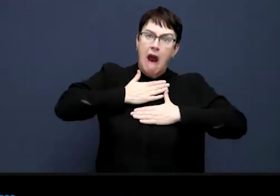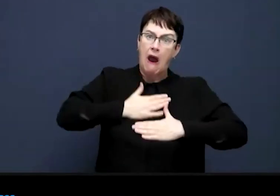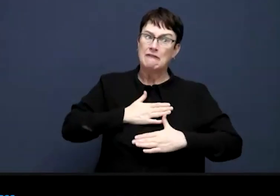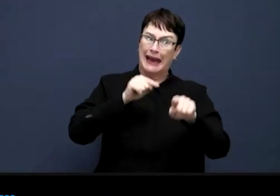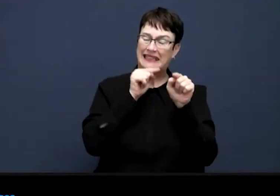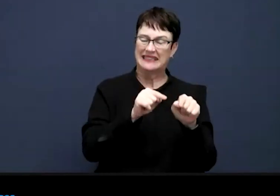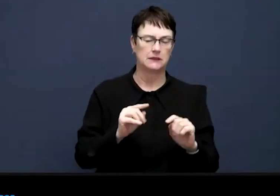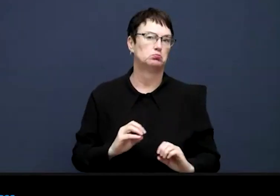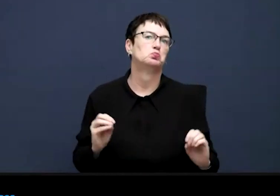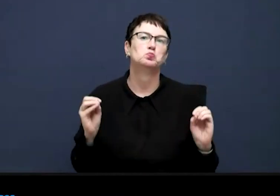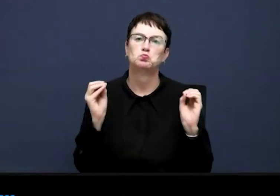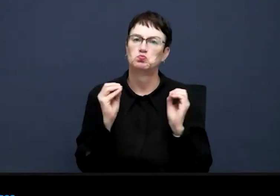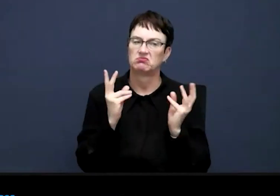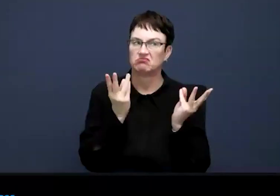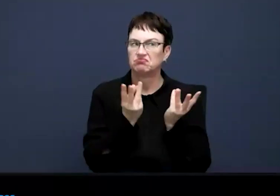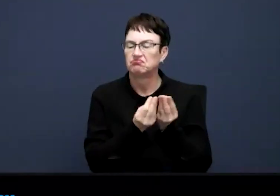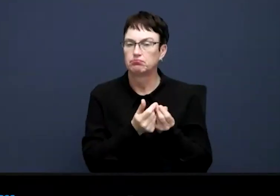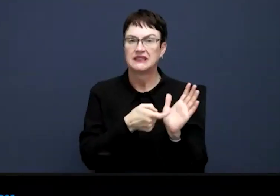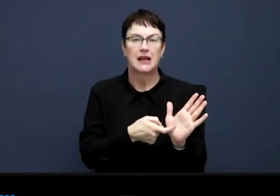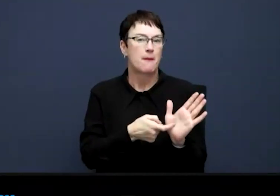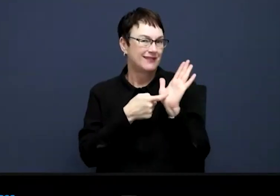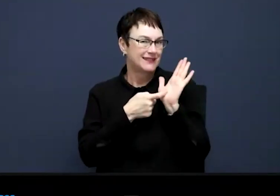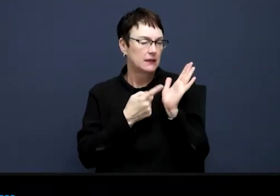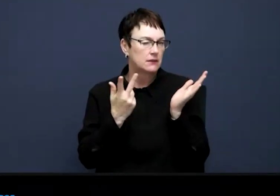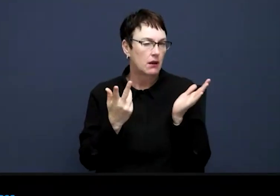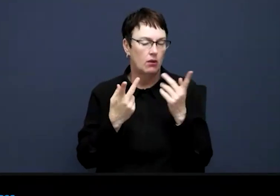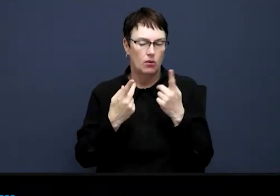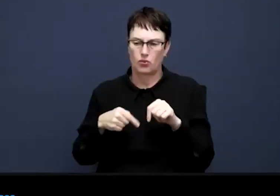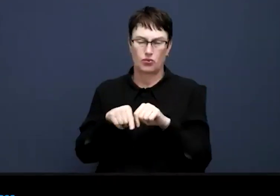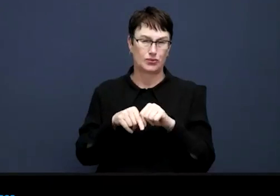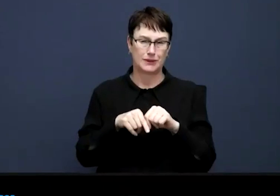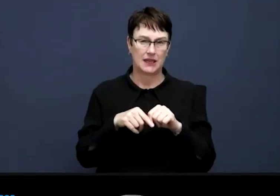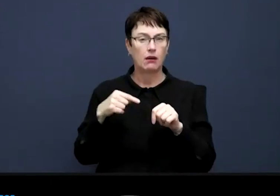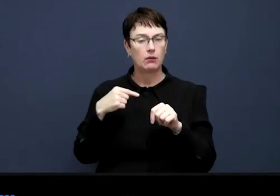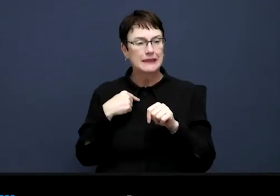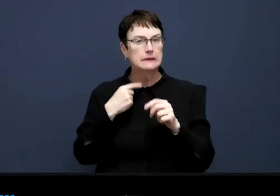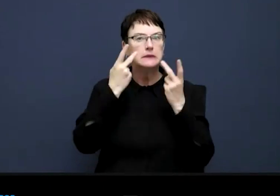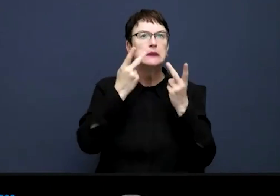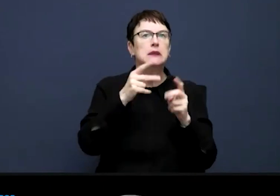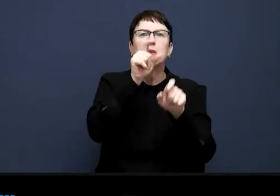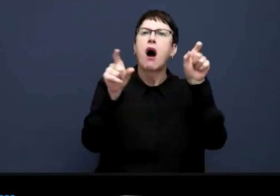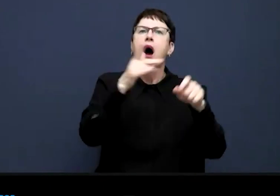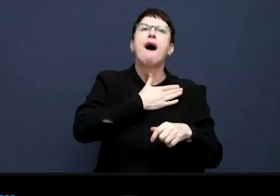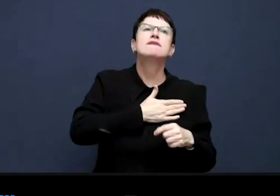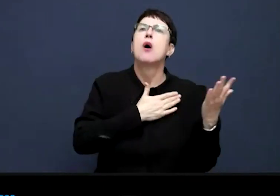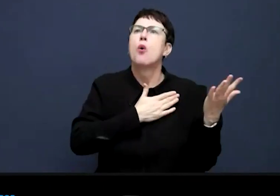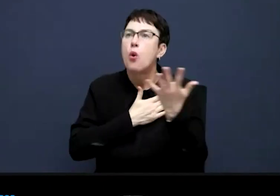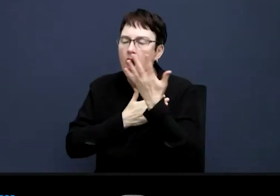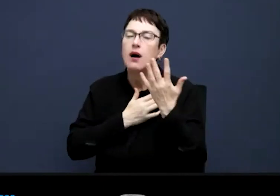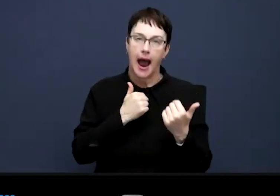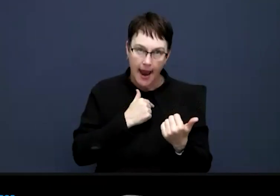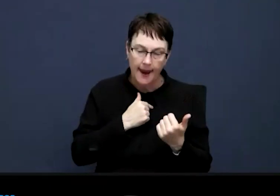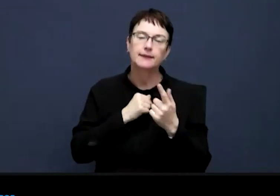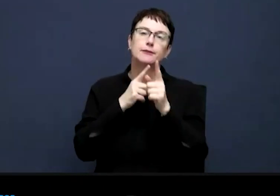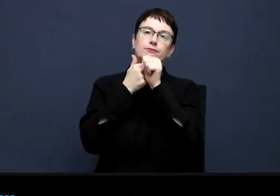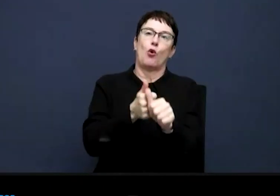businesses, we have to kind of follow. We don't just lead trends, but we follow trends. And if there was a kind of an absolute